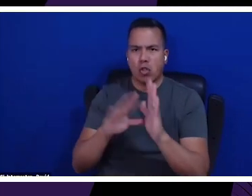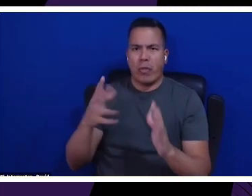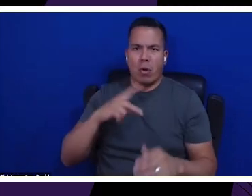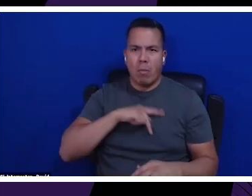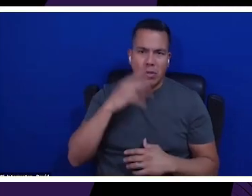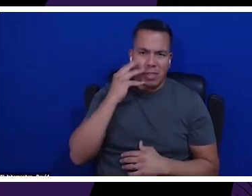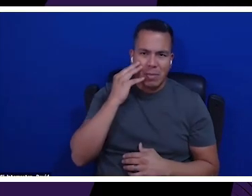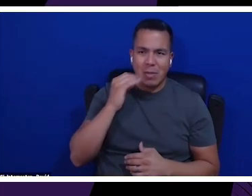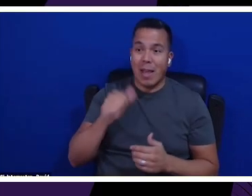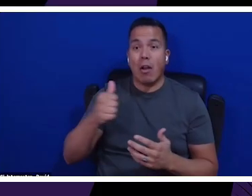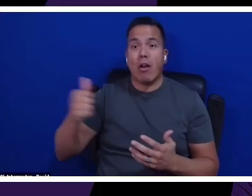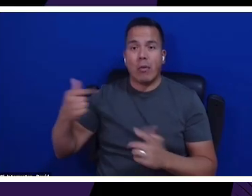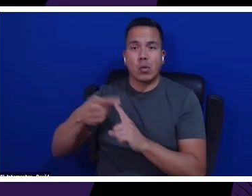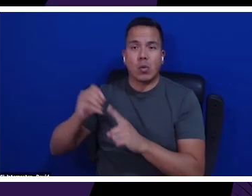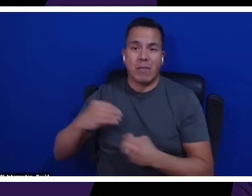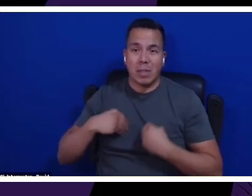of inspiration.